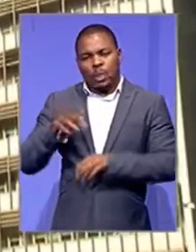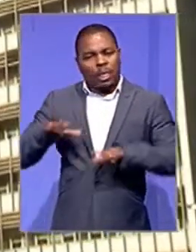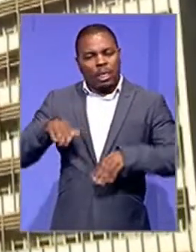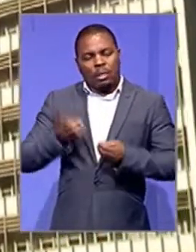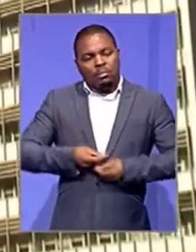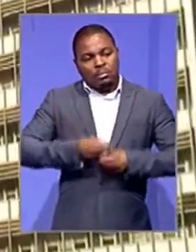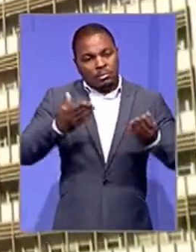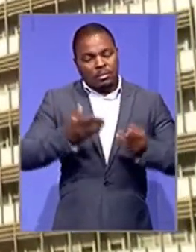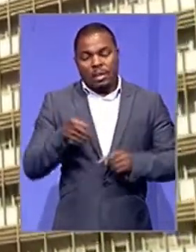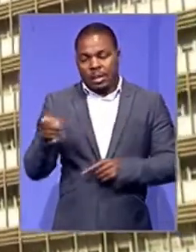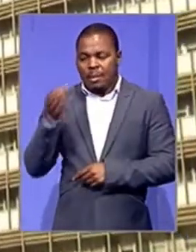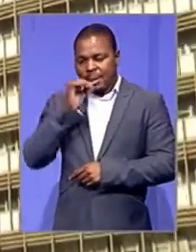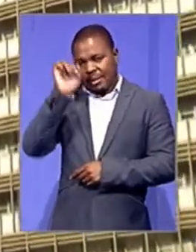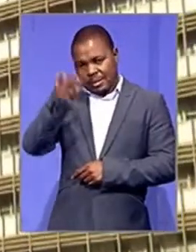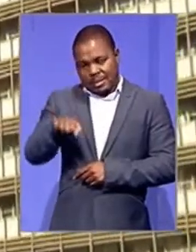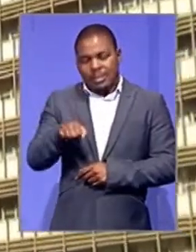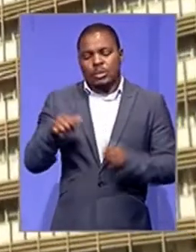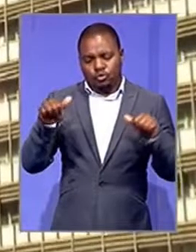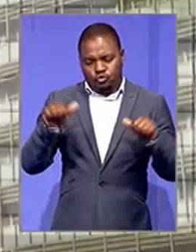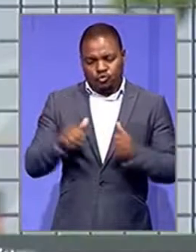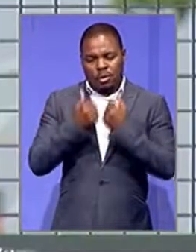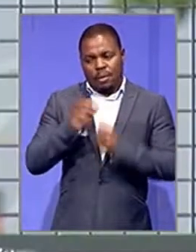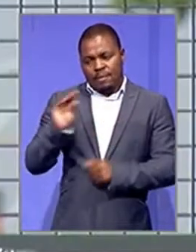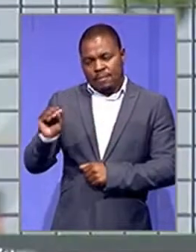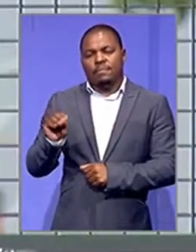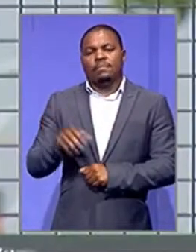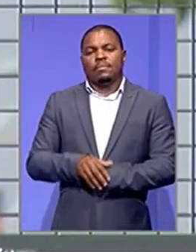ya amogetse fa e nnile le dikgwetlho mo lefapheng le le